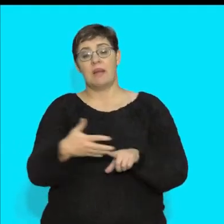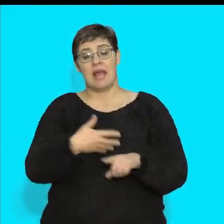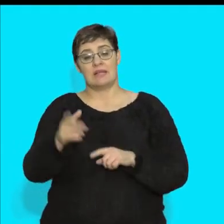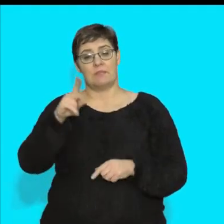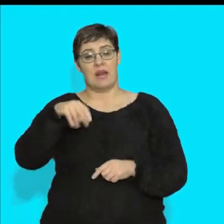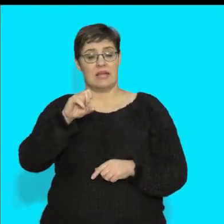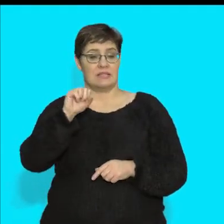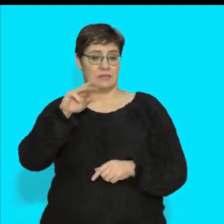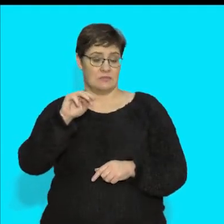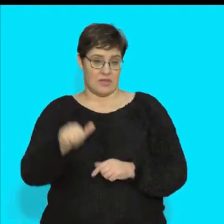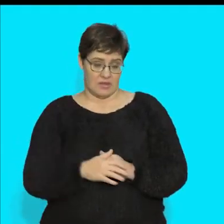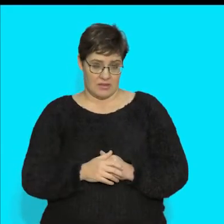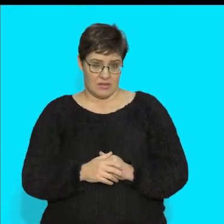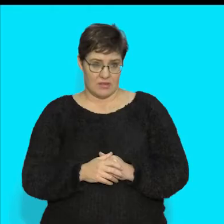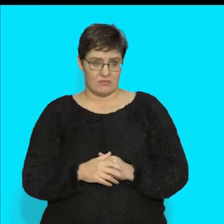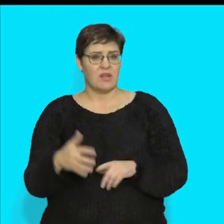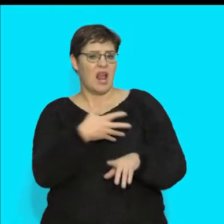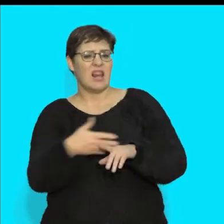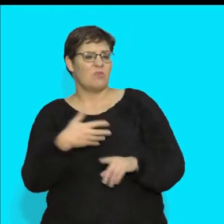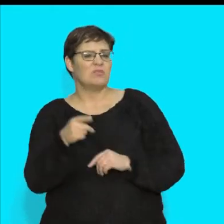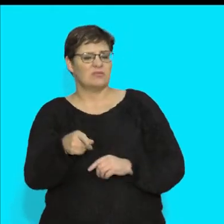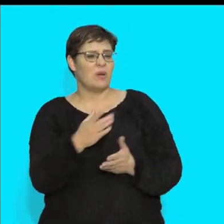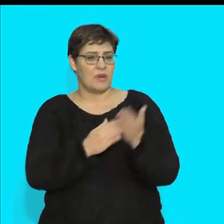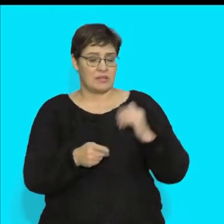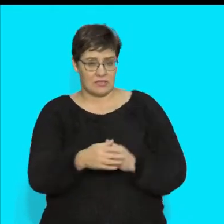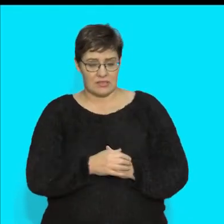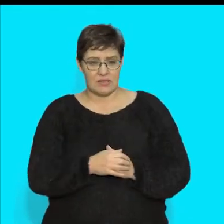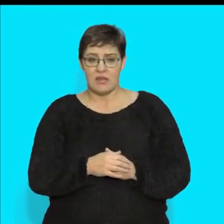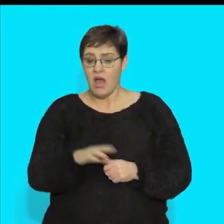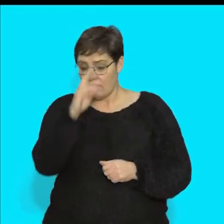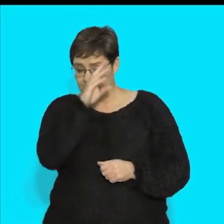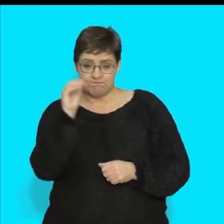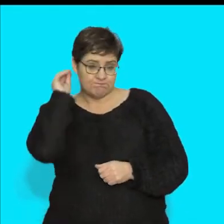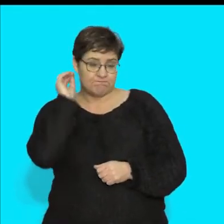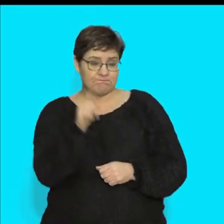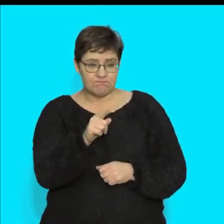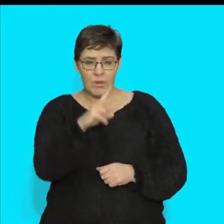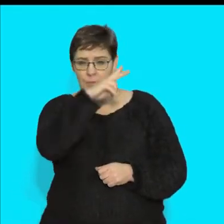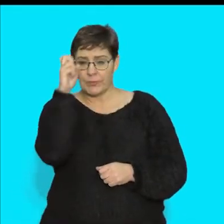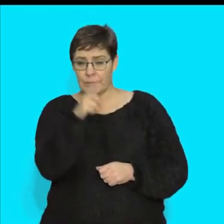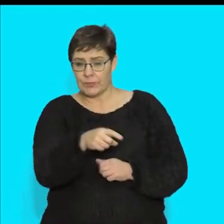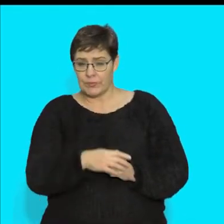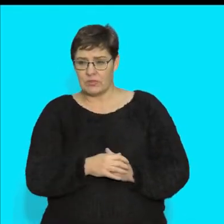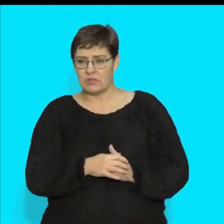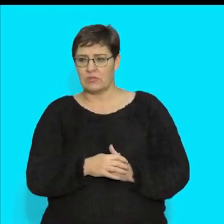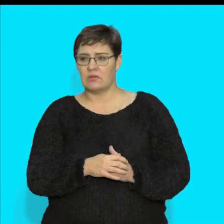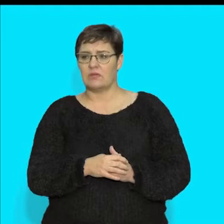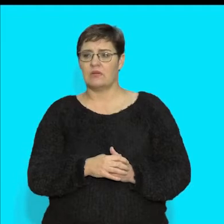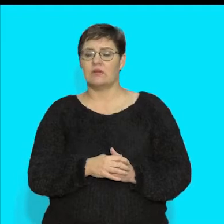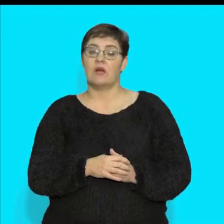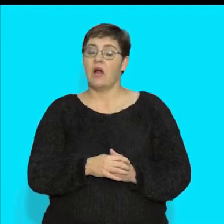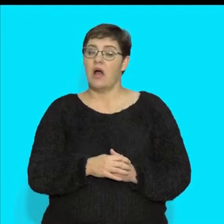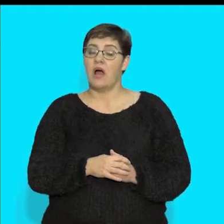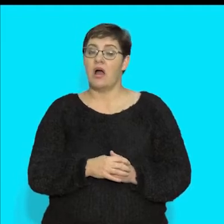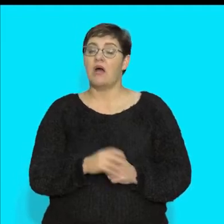plasma, right, the liquid part of blood. And if you notice over here, the blue, guys, very simple thing,